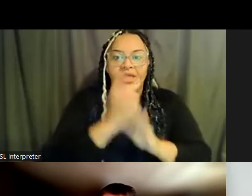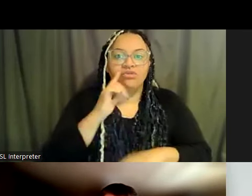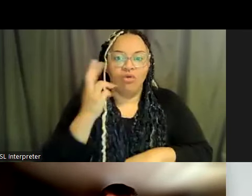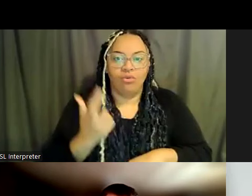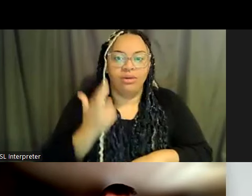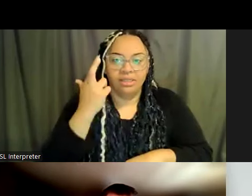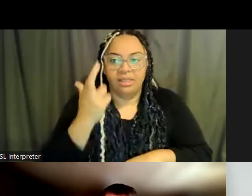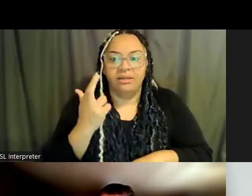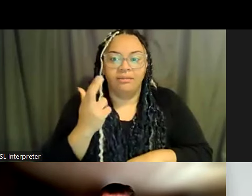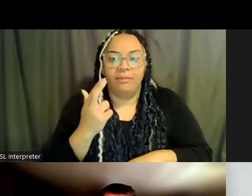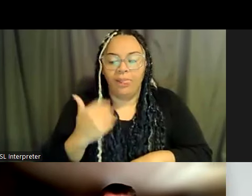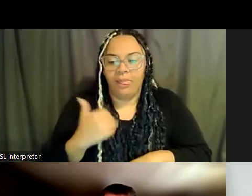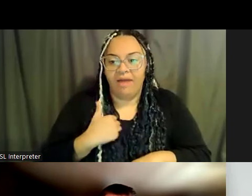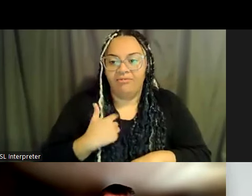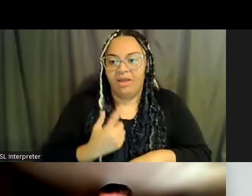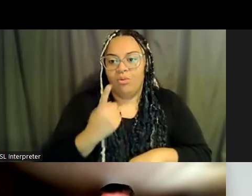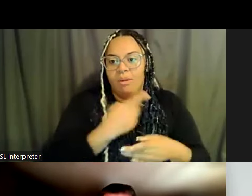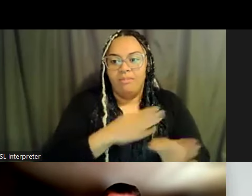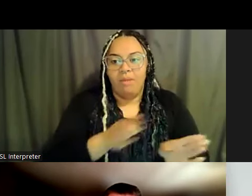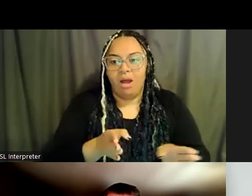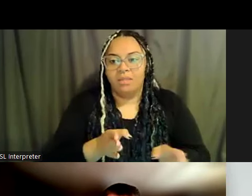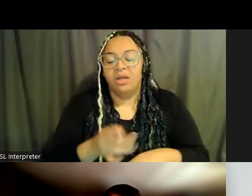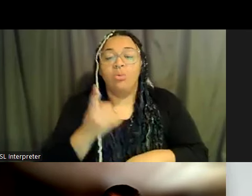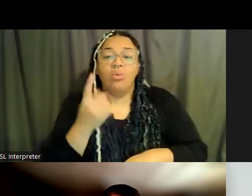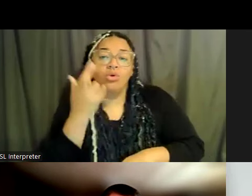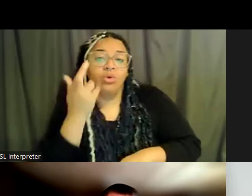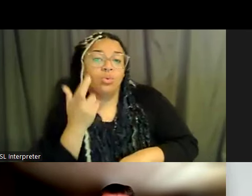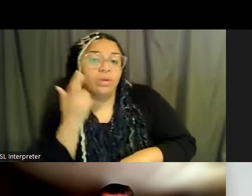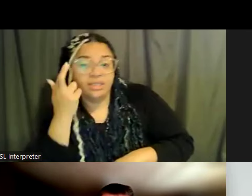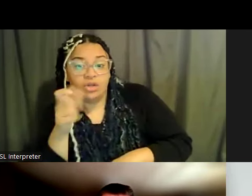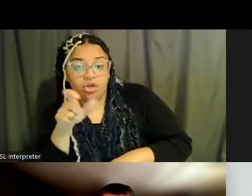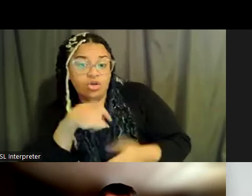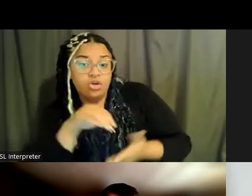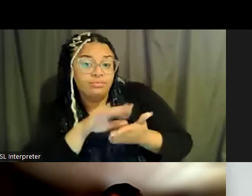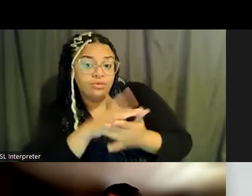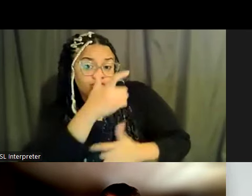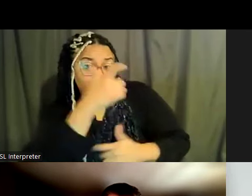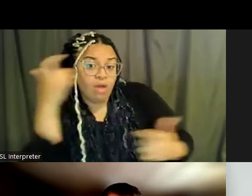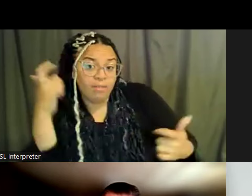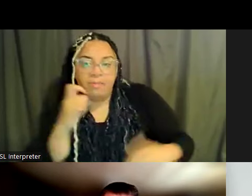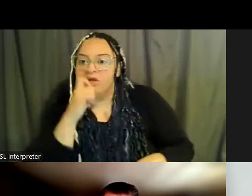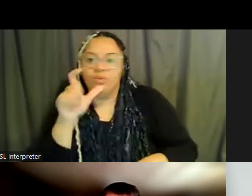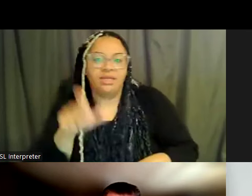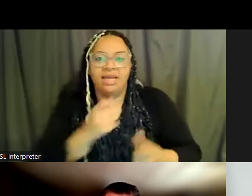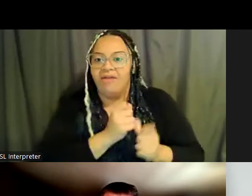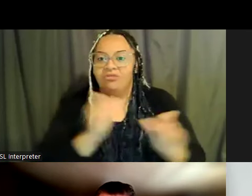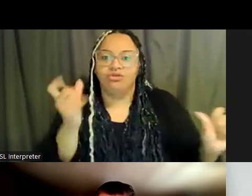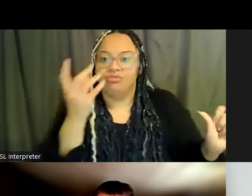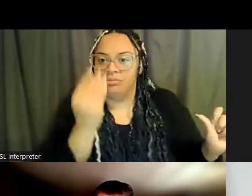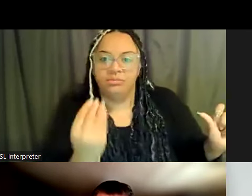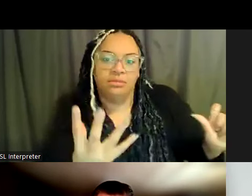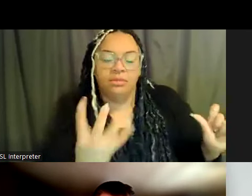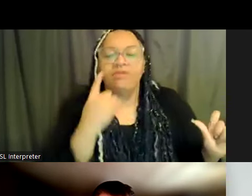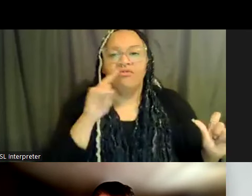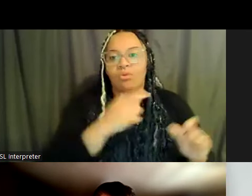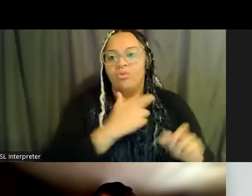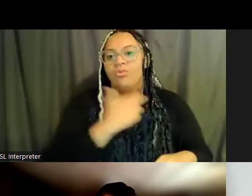box. What's your reason? You could have just put travel. You didn't have to disclose that it was for risk of